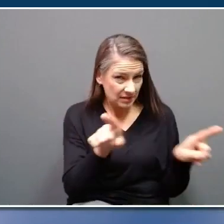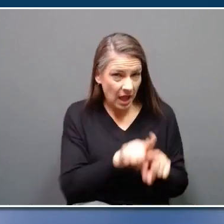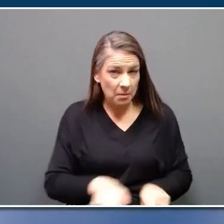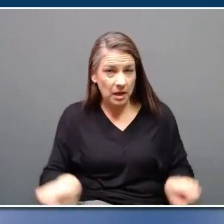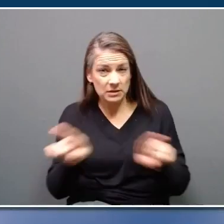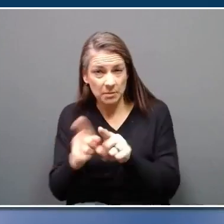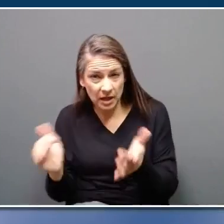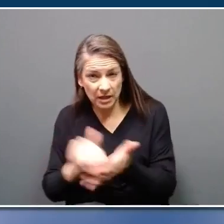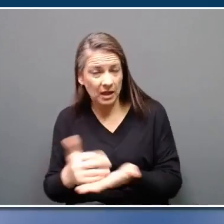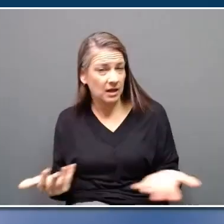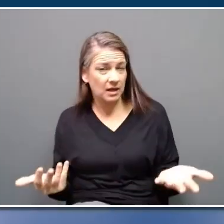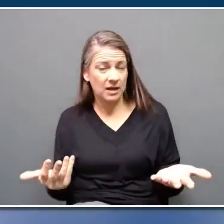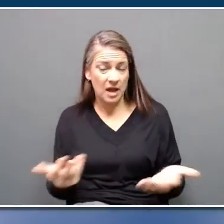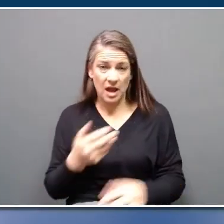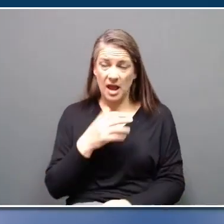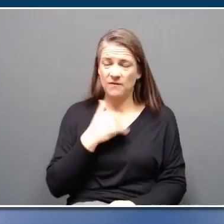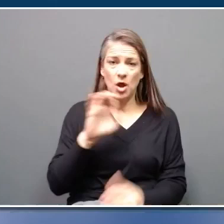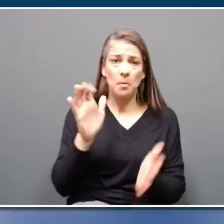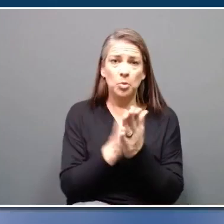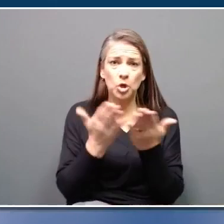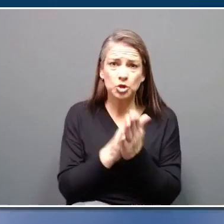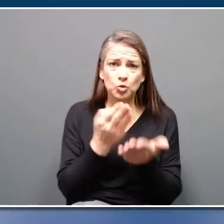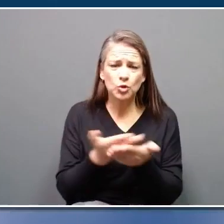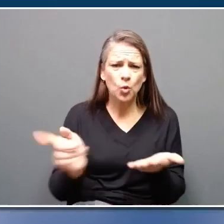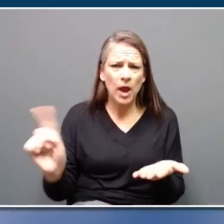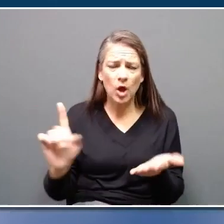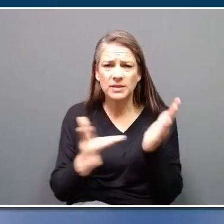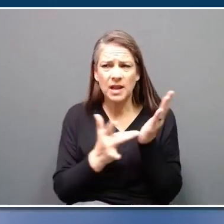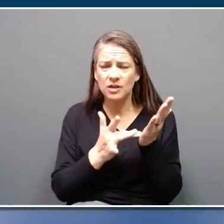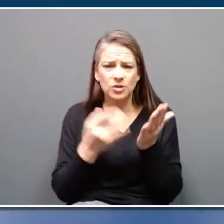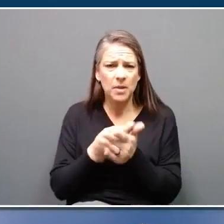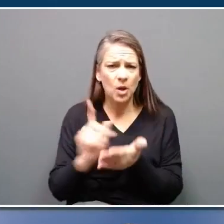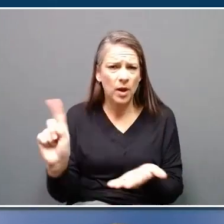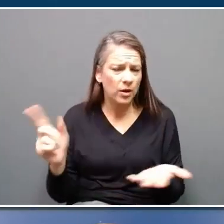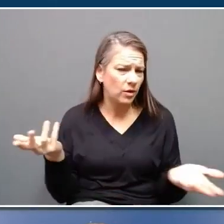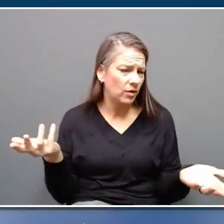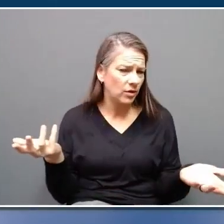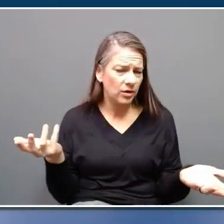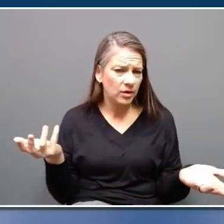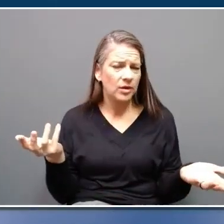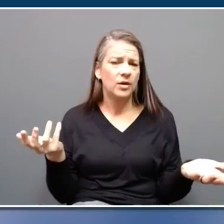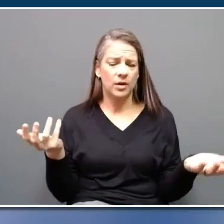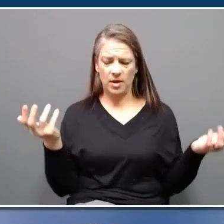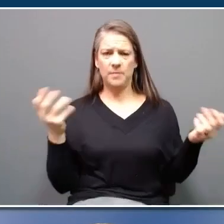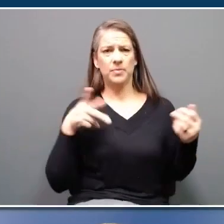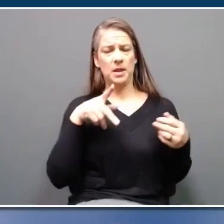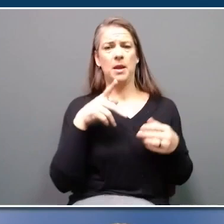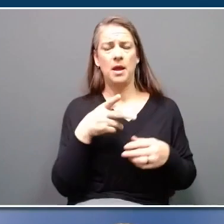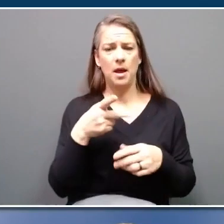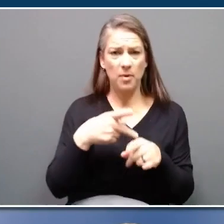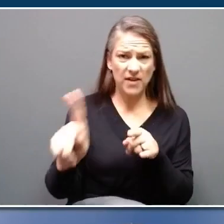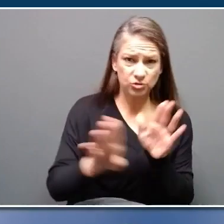for school resources like textbooks and technology, as well as professional development that we require